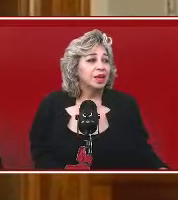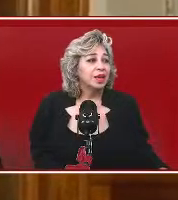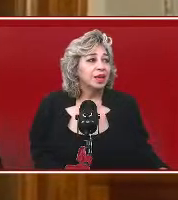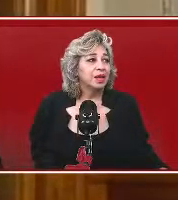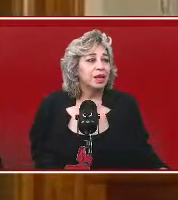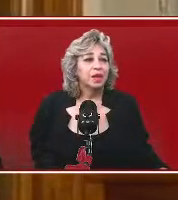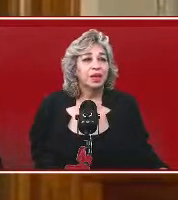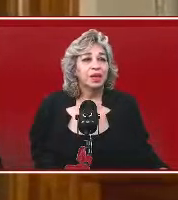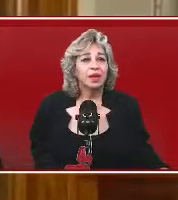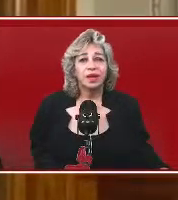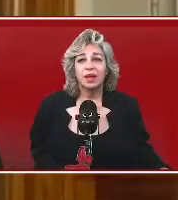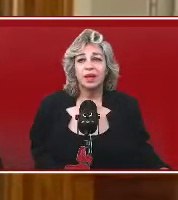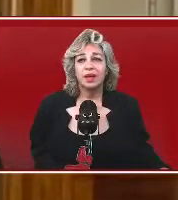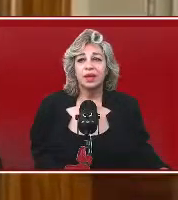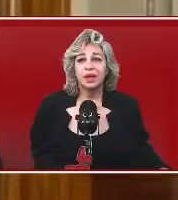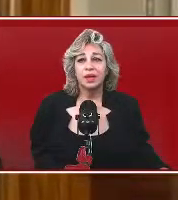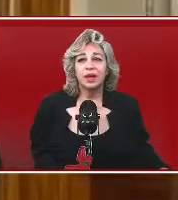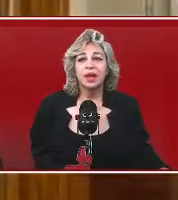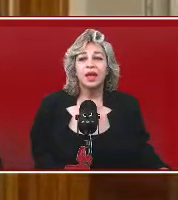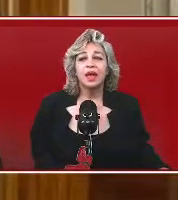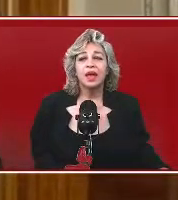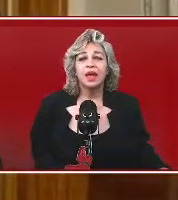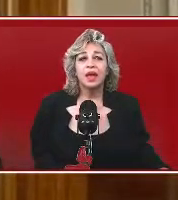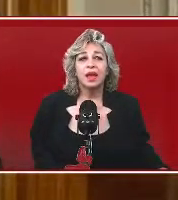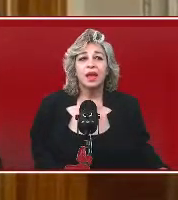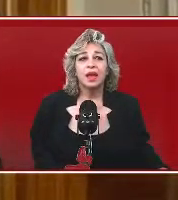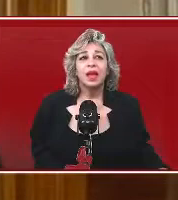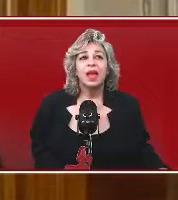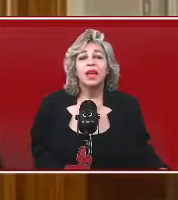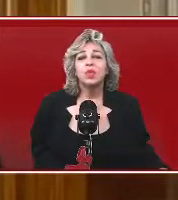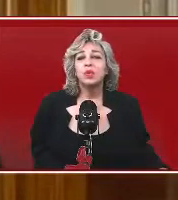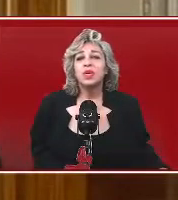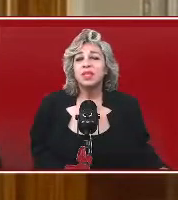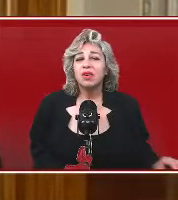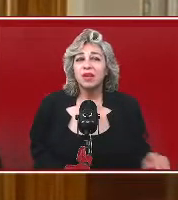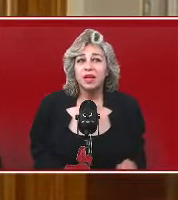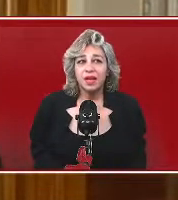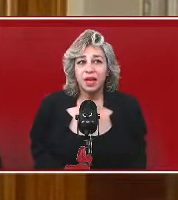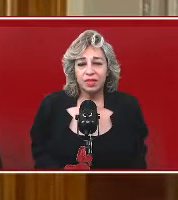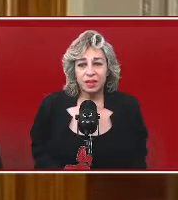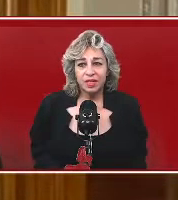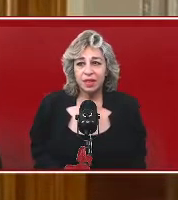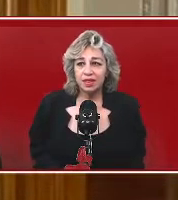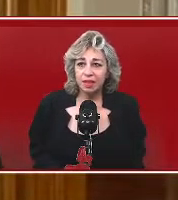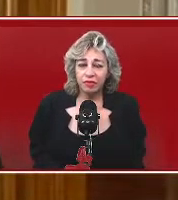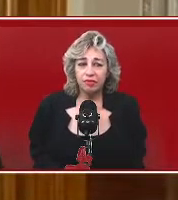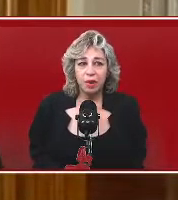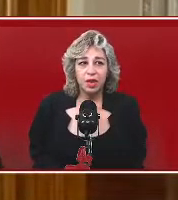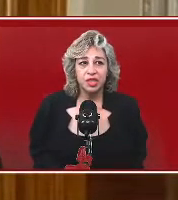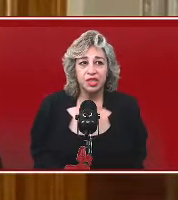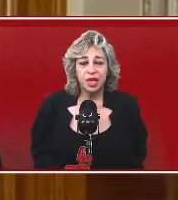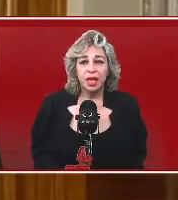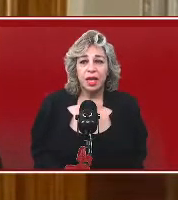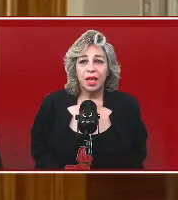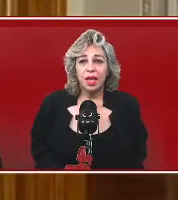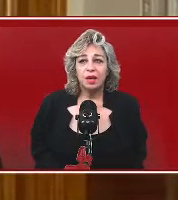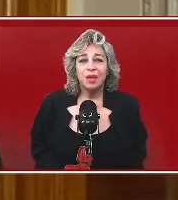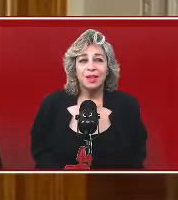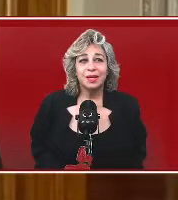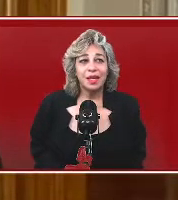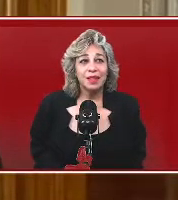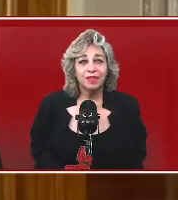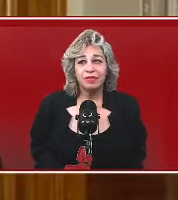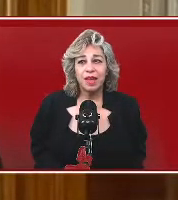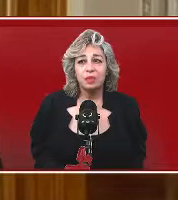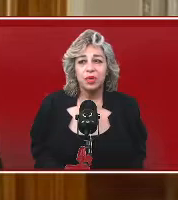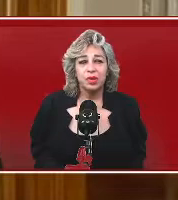10 de abril, para tener una idea, ya habíamos And we started on the 10th of March, and by